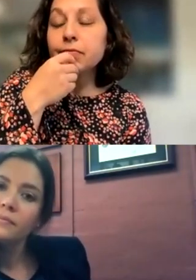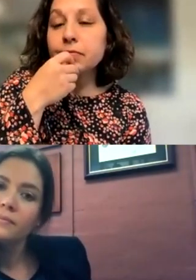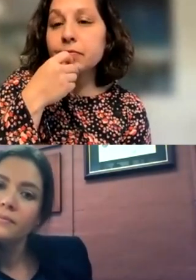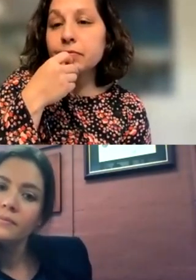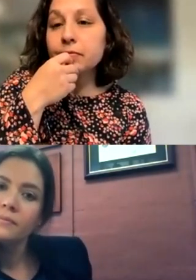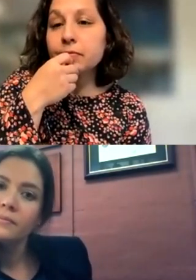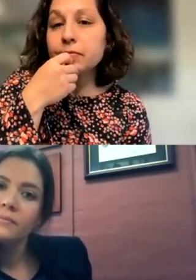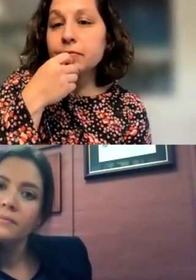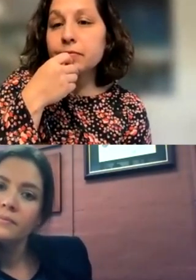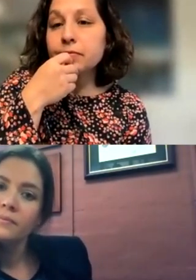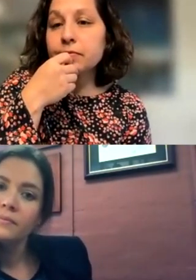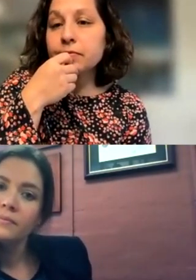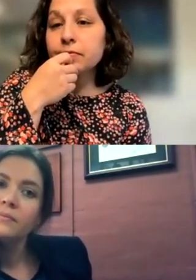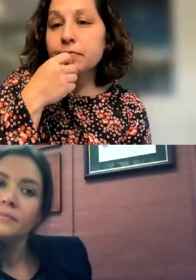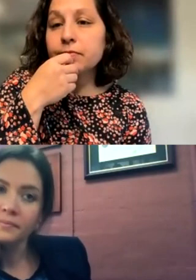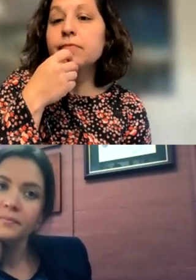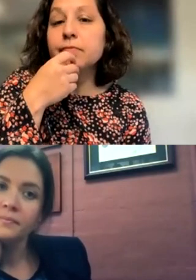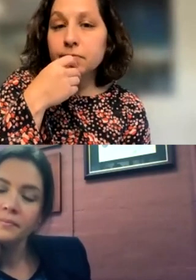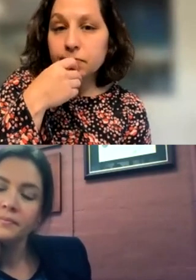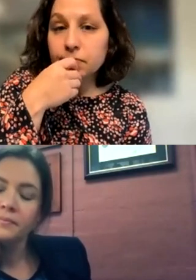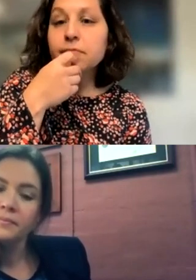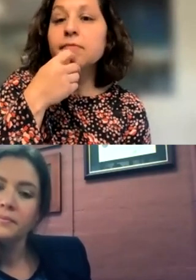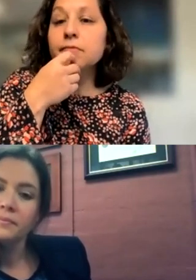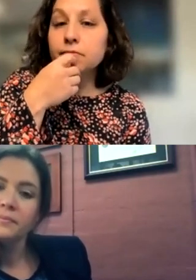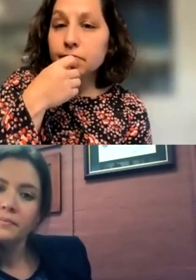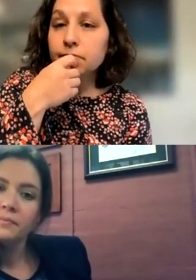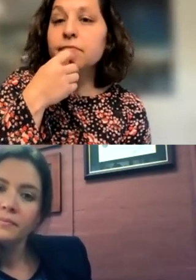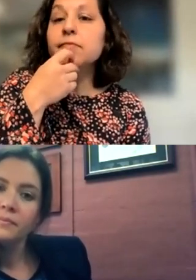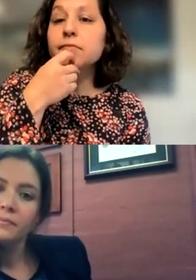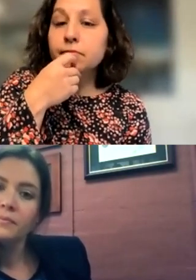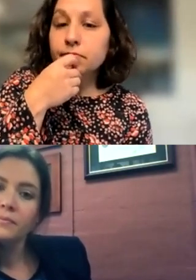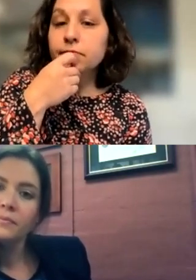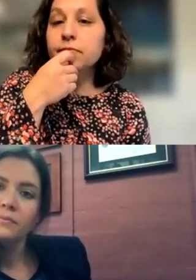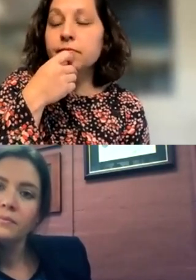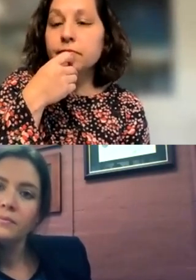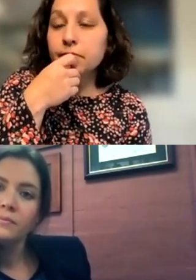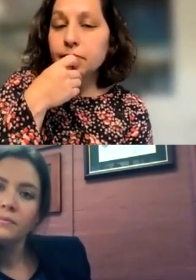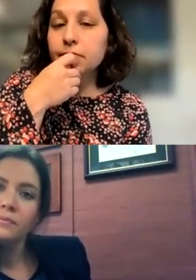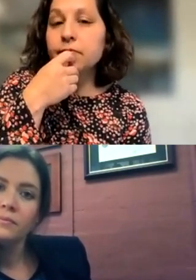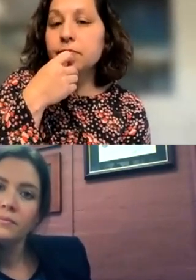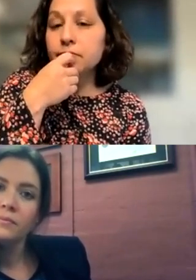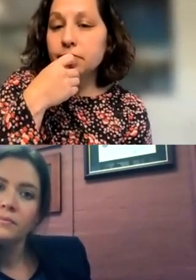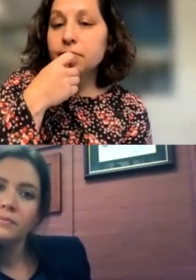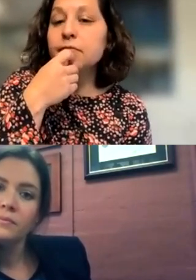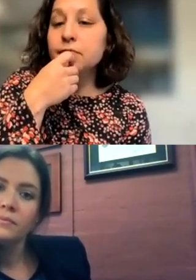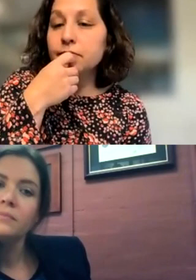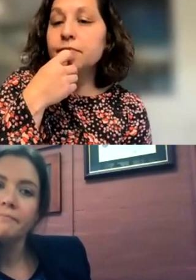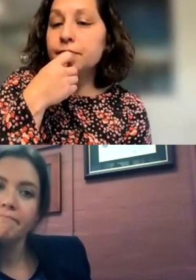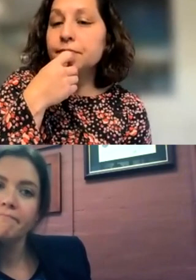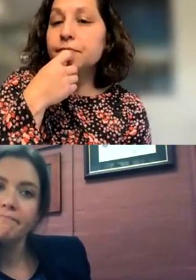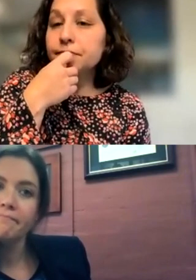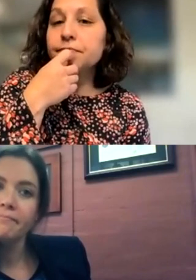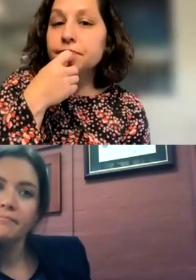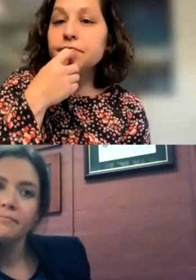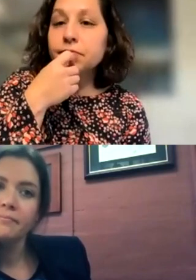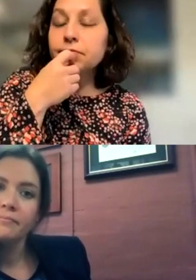data about that culture of feedback has started to take hold, as opposed to being afraid to ask